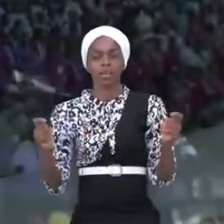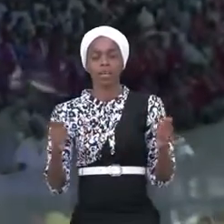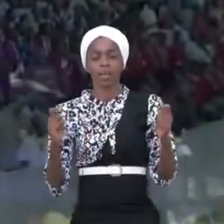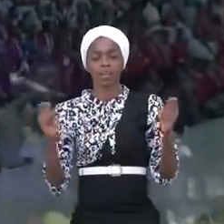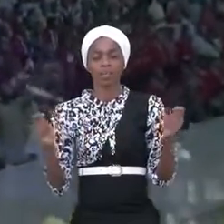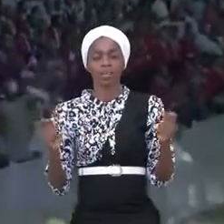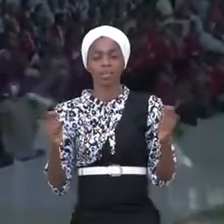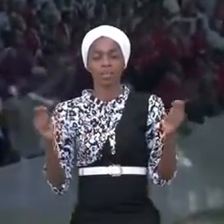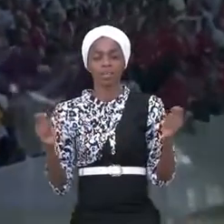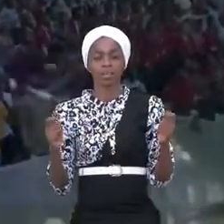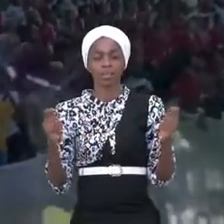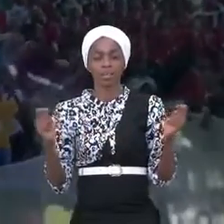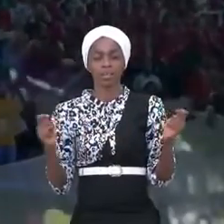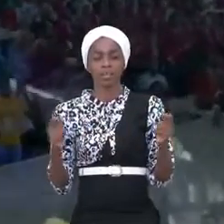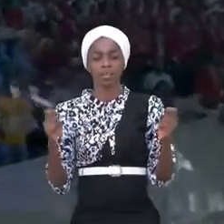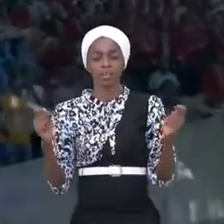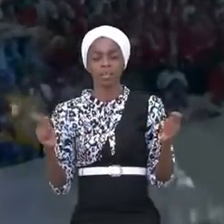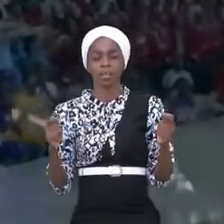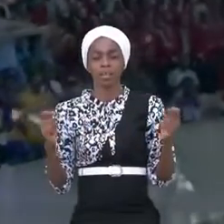alle,